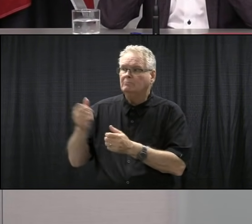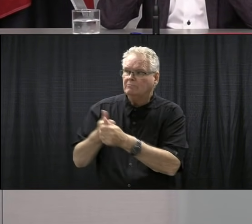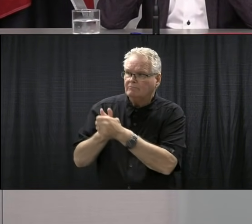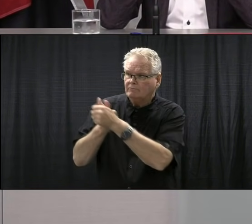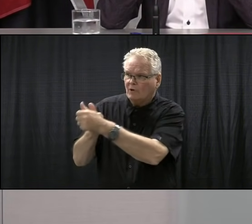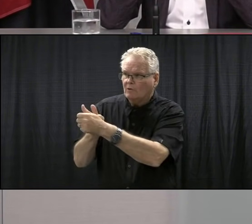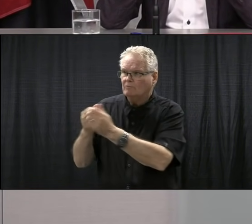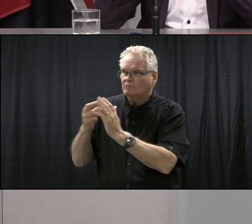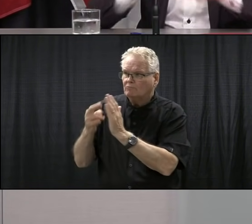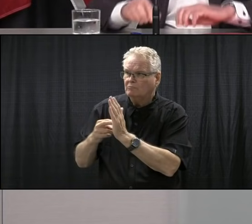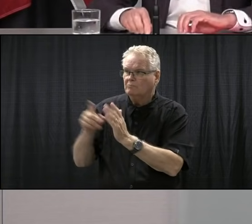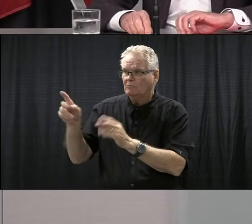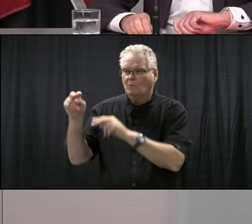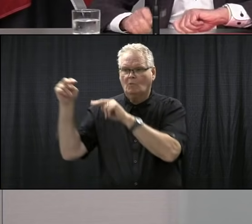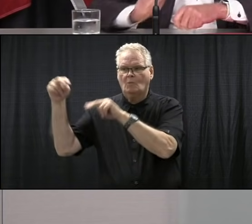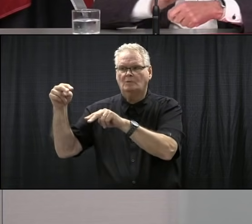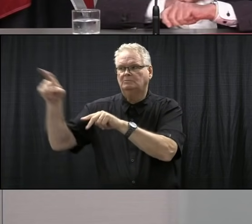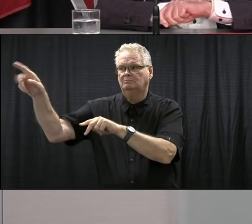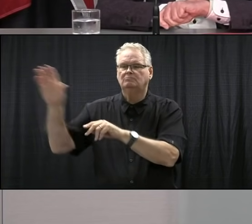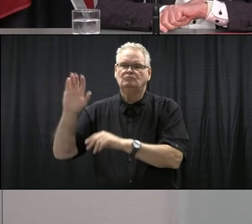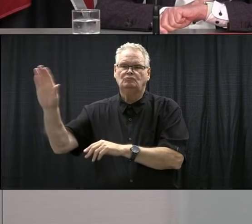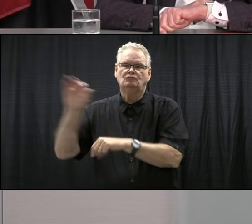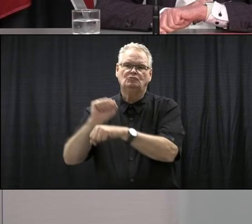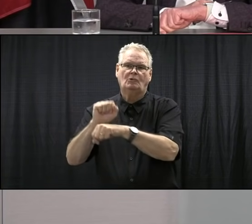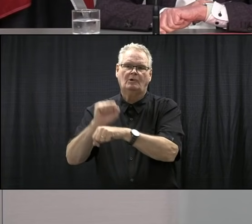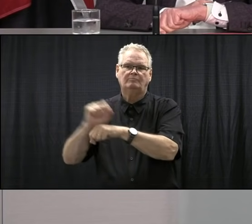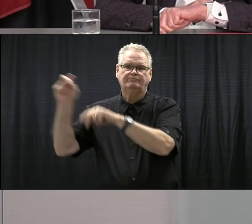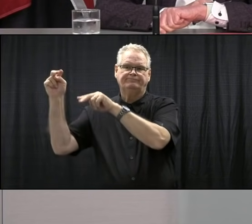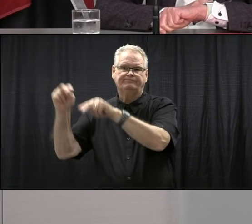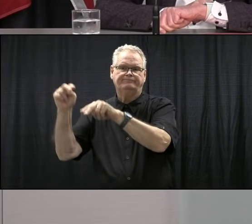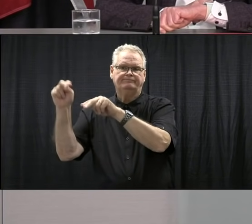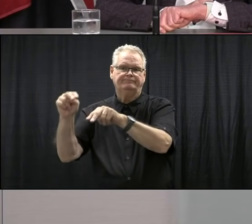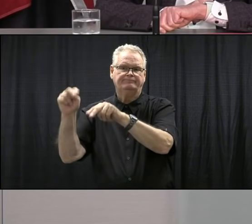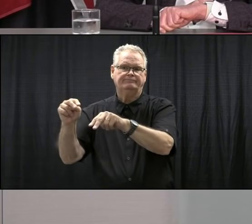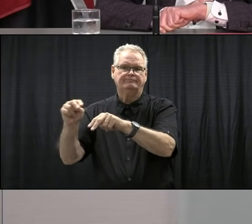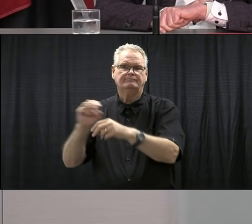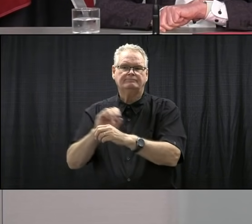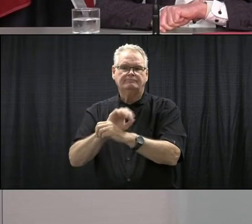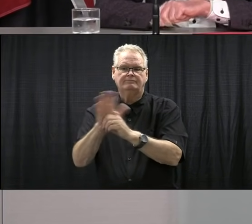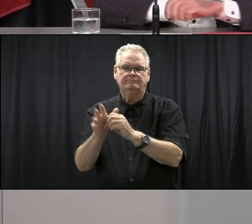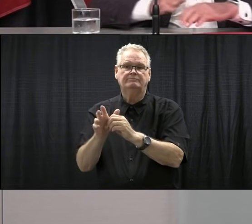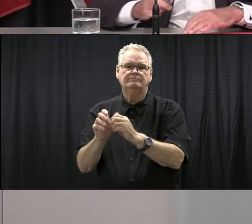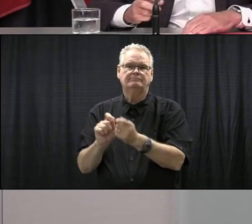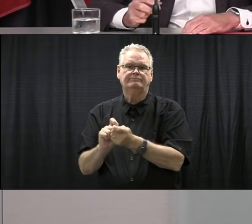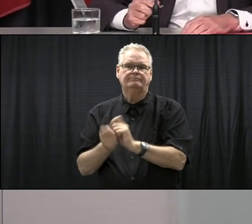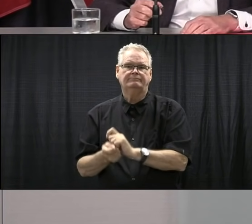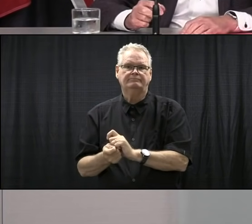We will now go to the phone. Our next questions are from Peter Jackson with the Telegram. Please go ahead.